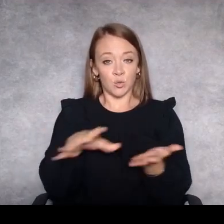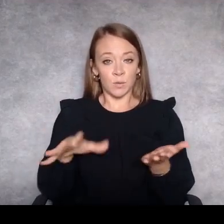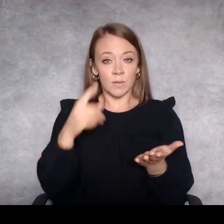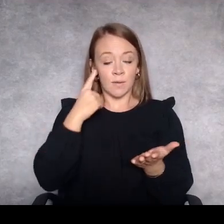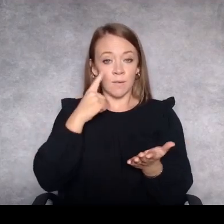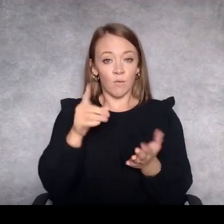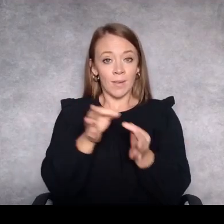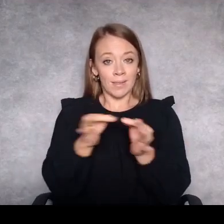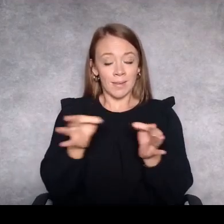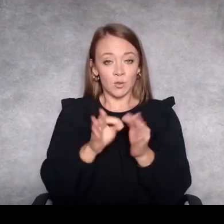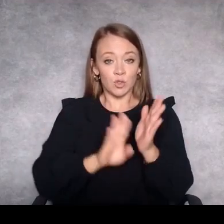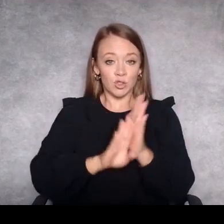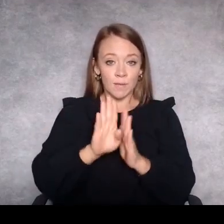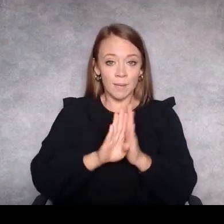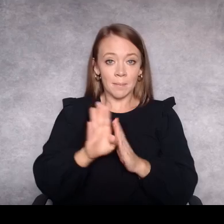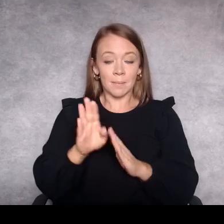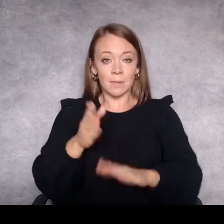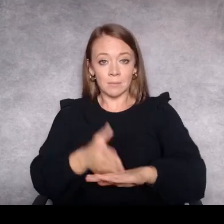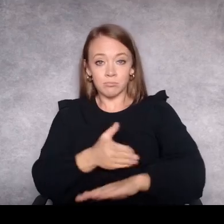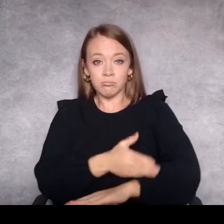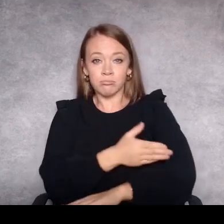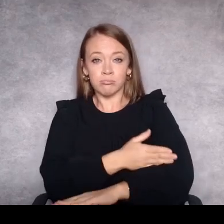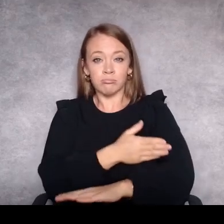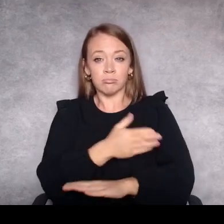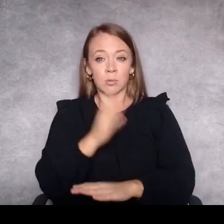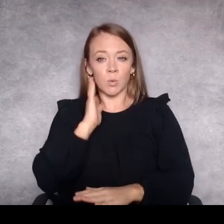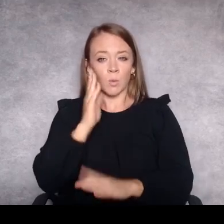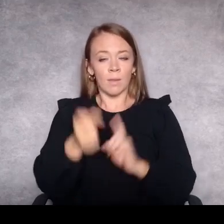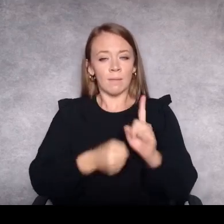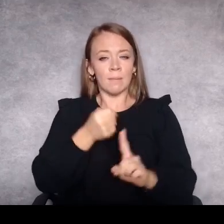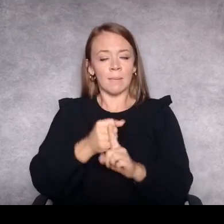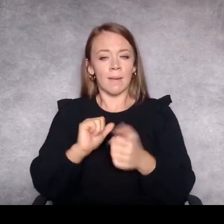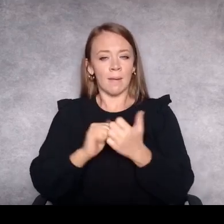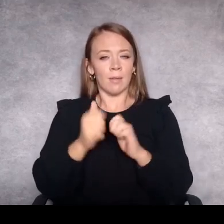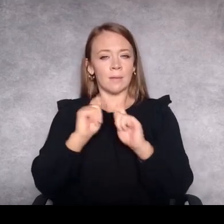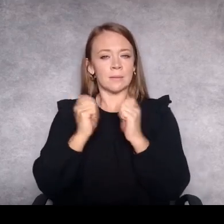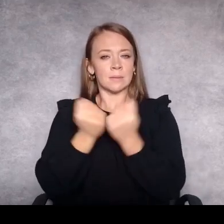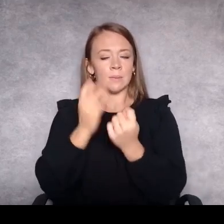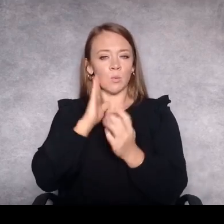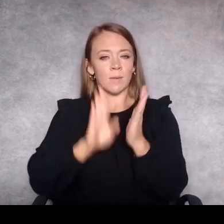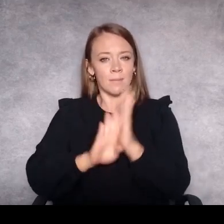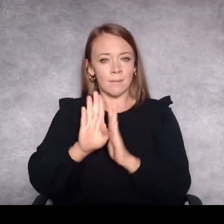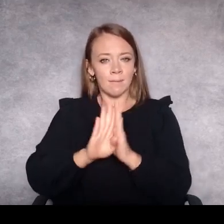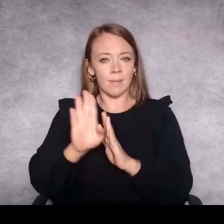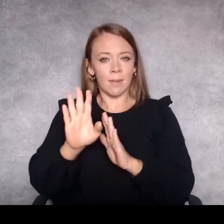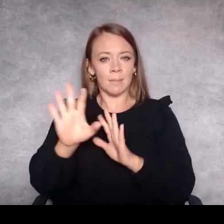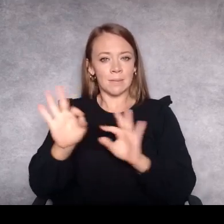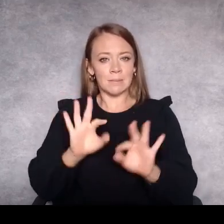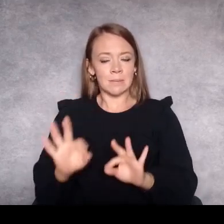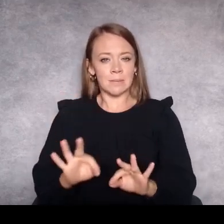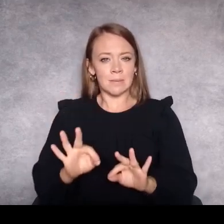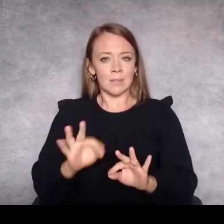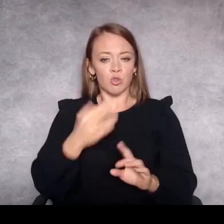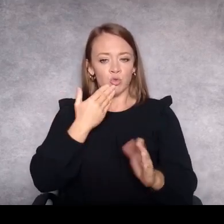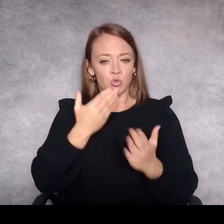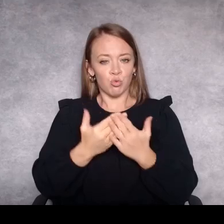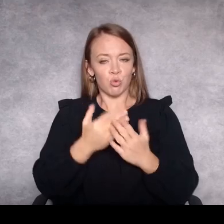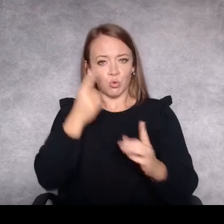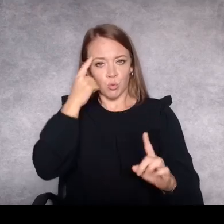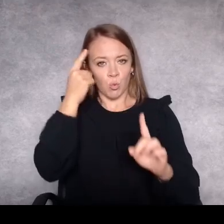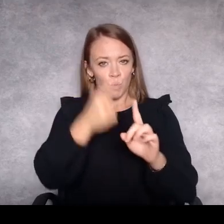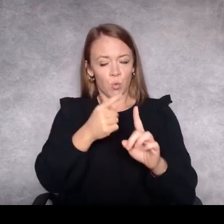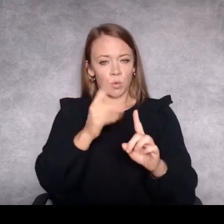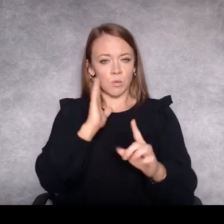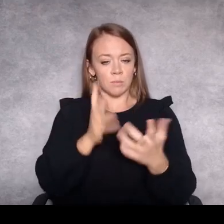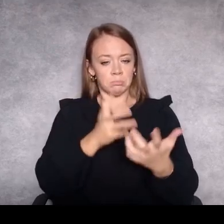student's level of linguistic development and proficiency impact how the team will develop and select measurable goals